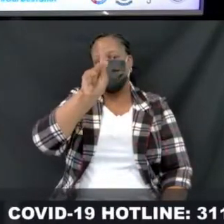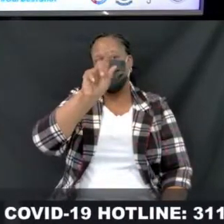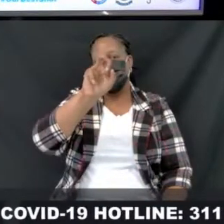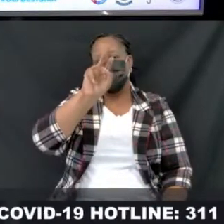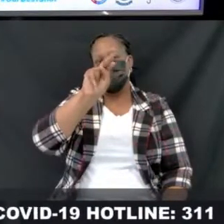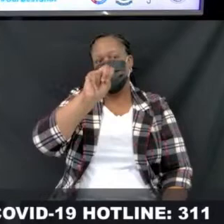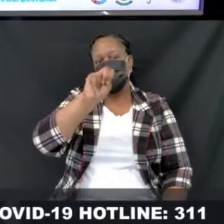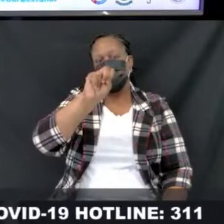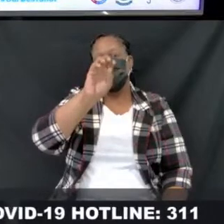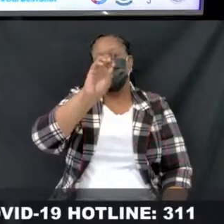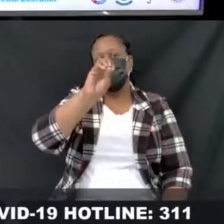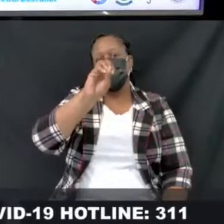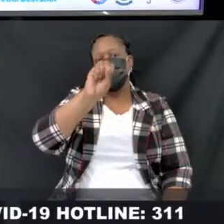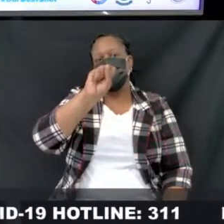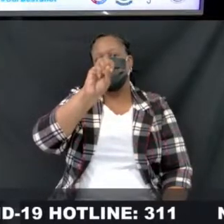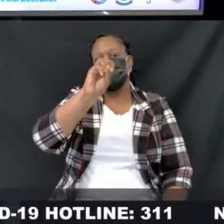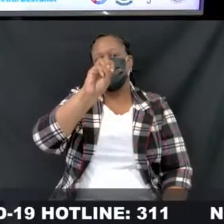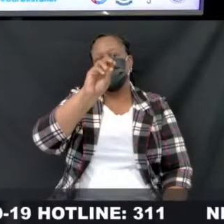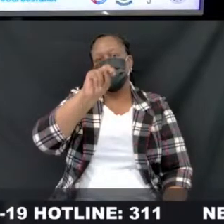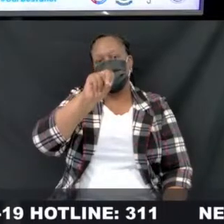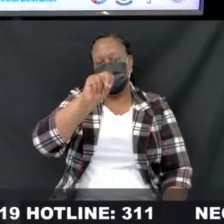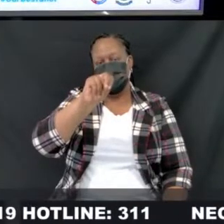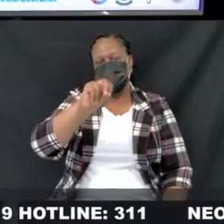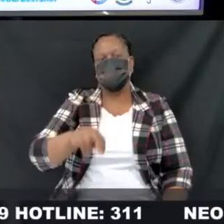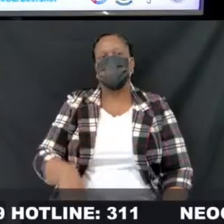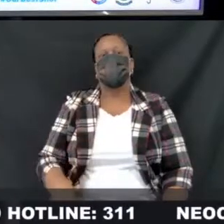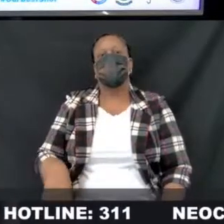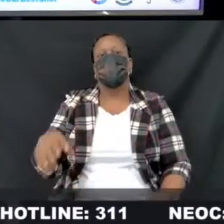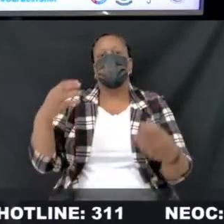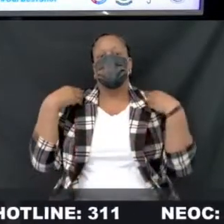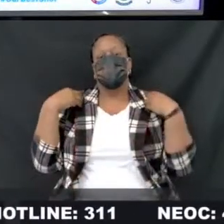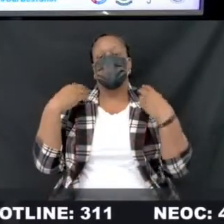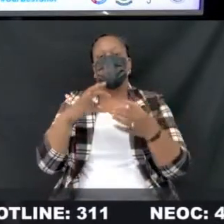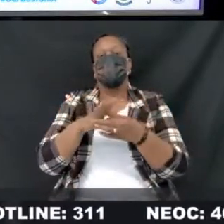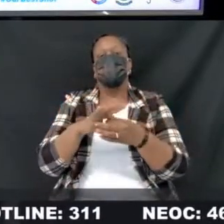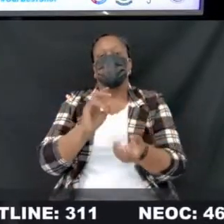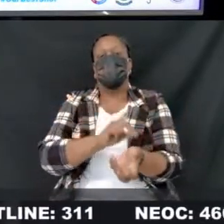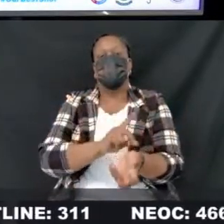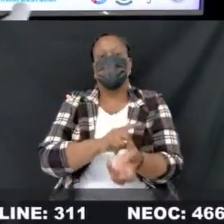of Staff at the Joseph N. France General Hospital.